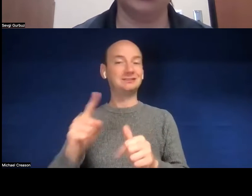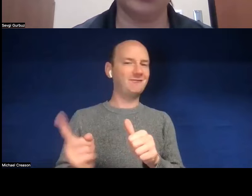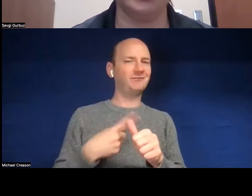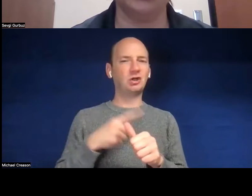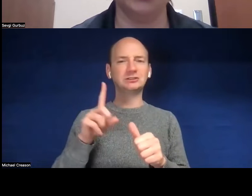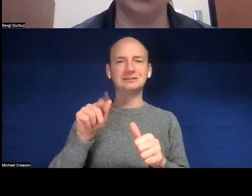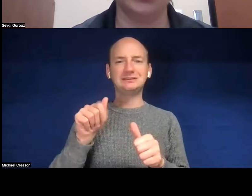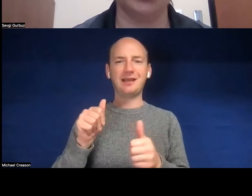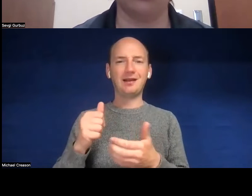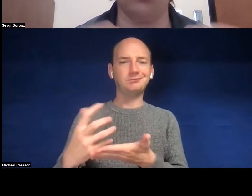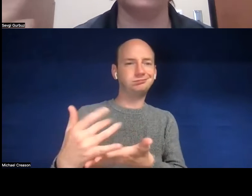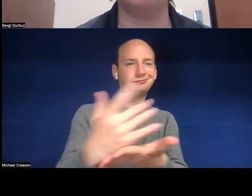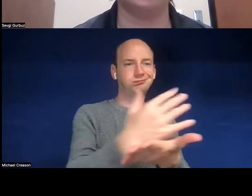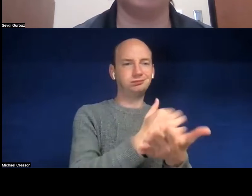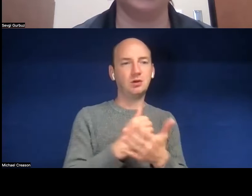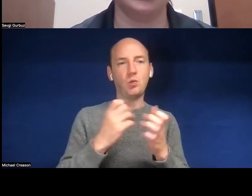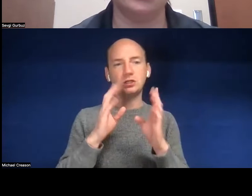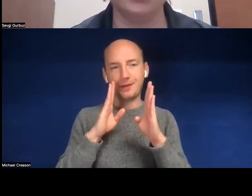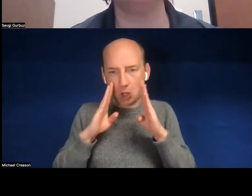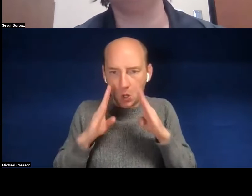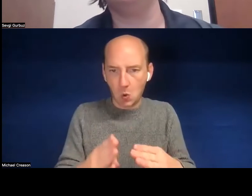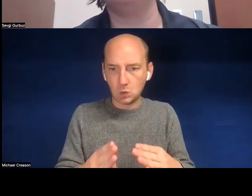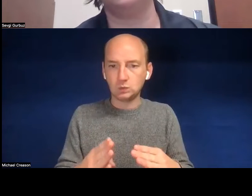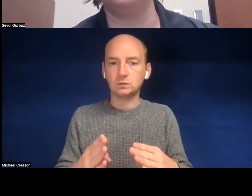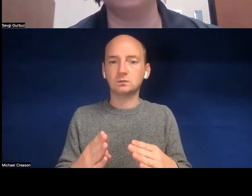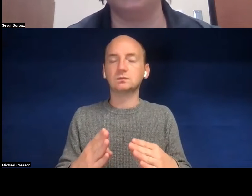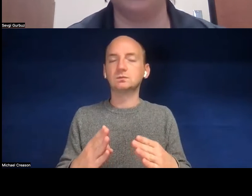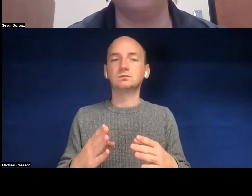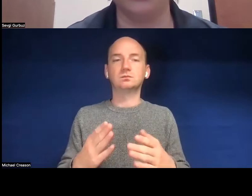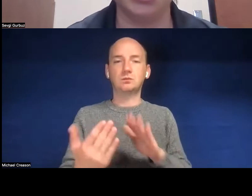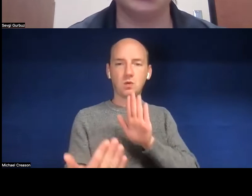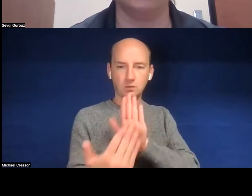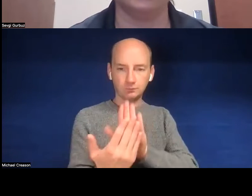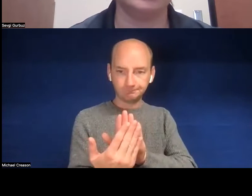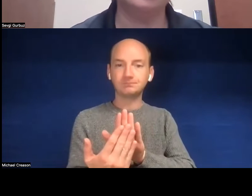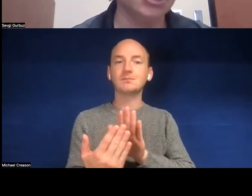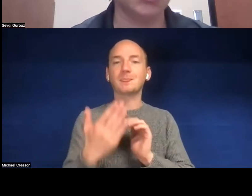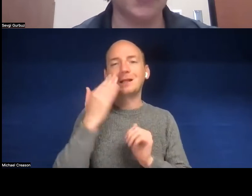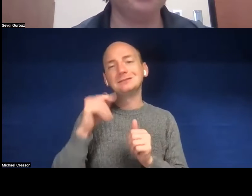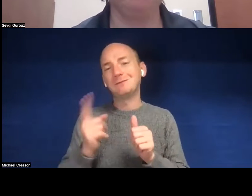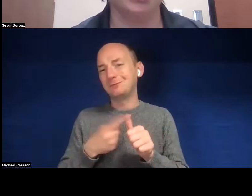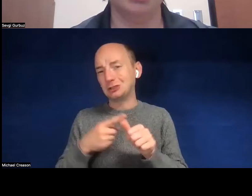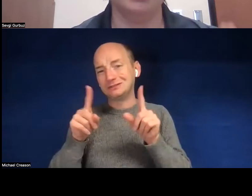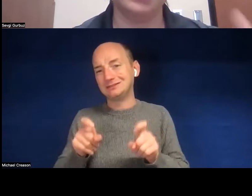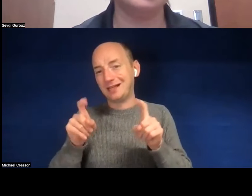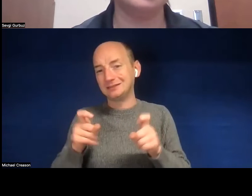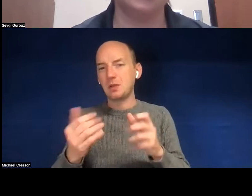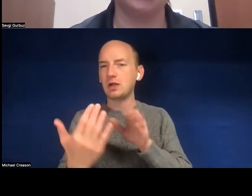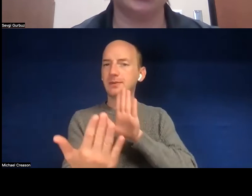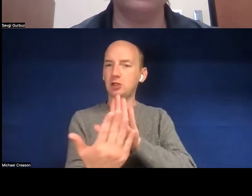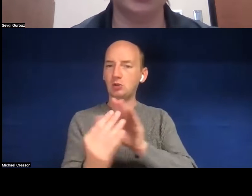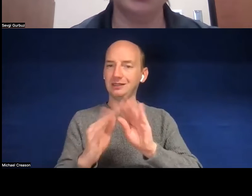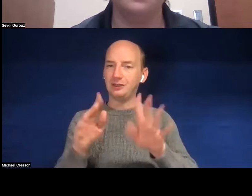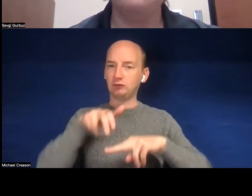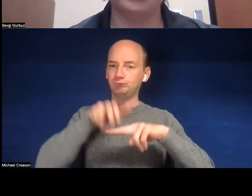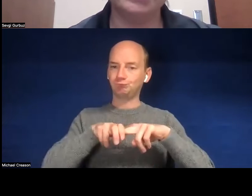avoid trying to consider all of the possible use cases because we were doing our first testing on sign language. So that's how this